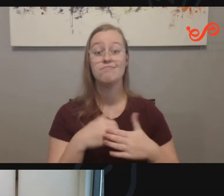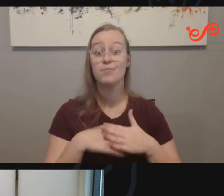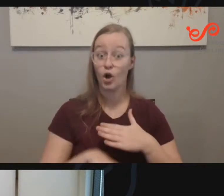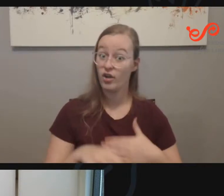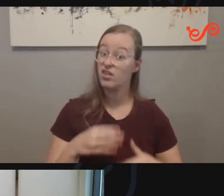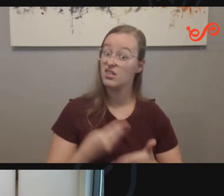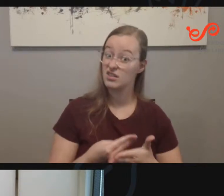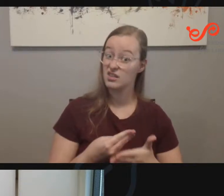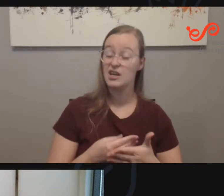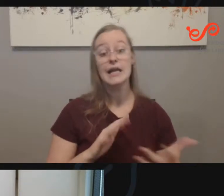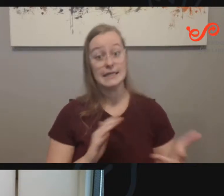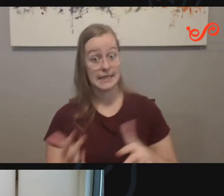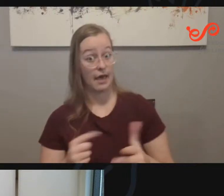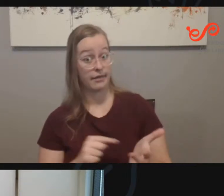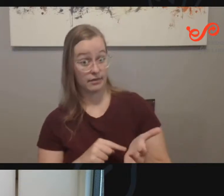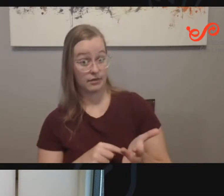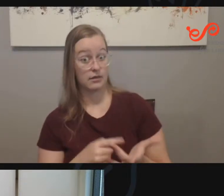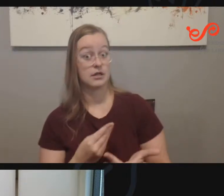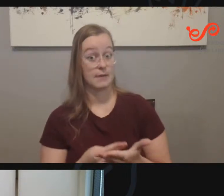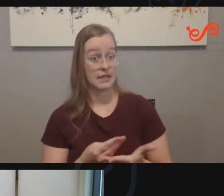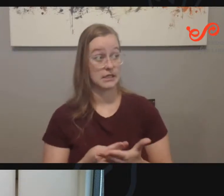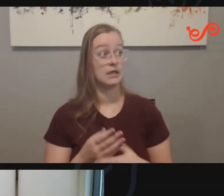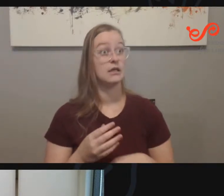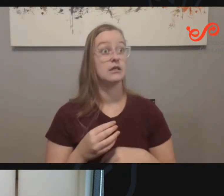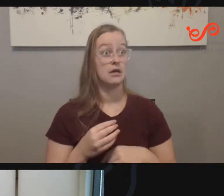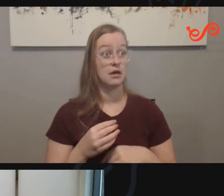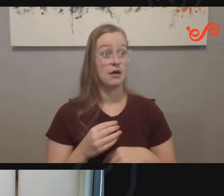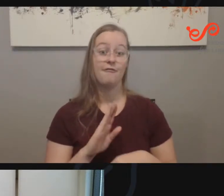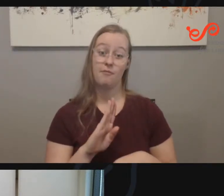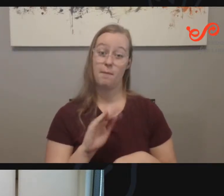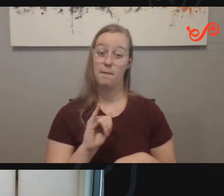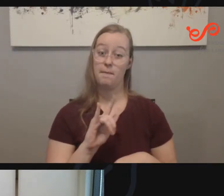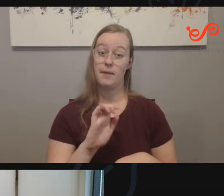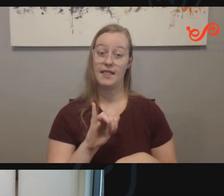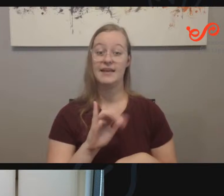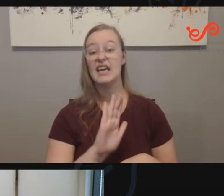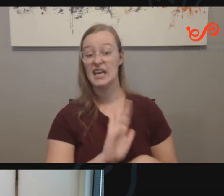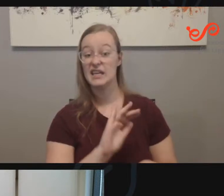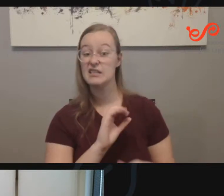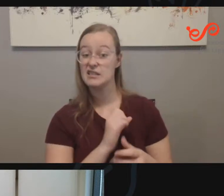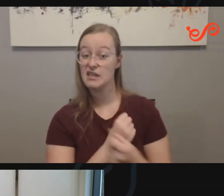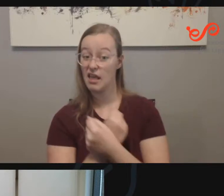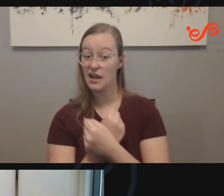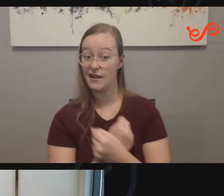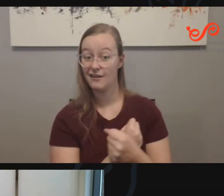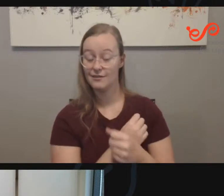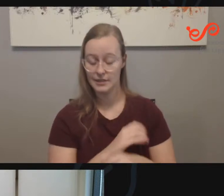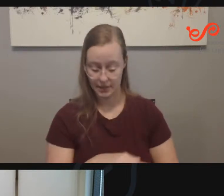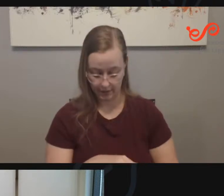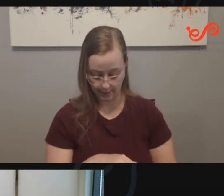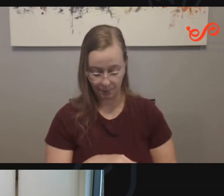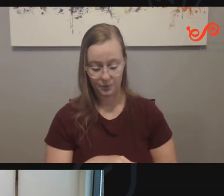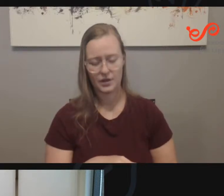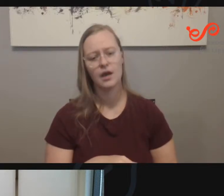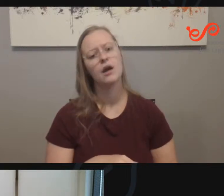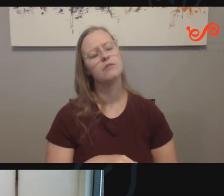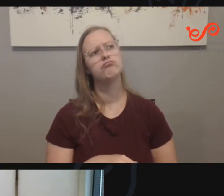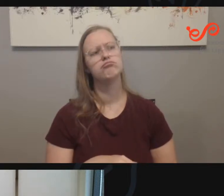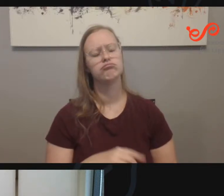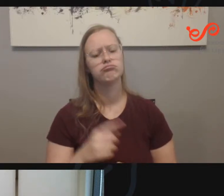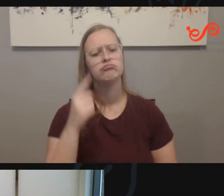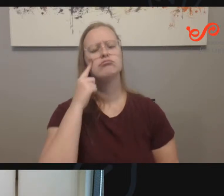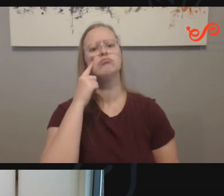of death, of Bailey slaves. And what occurred to me was